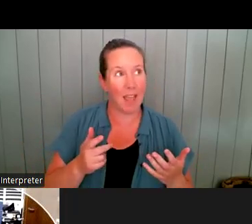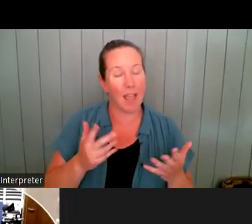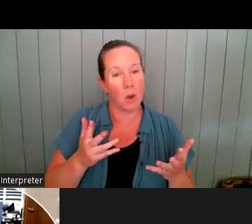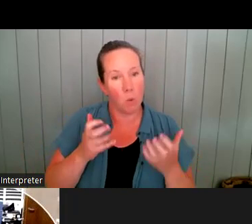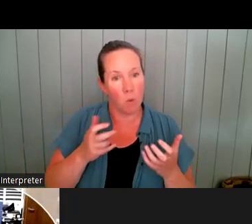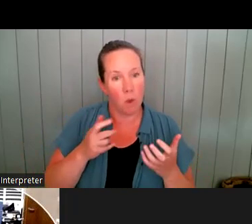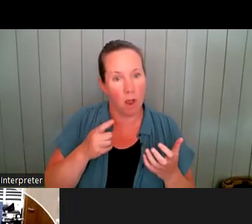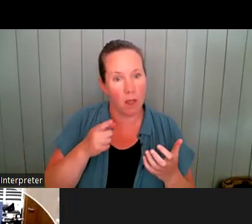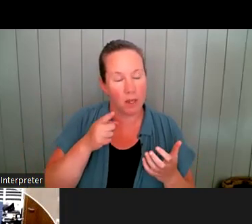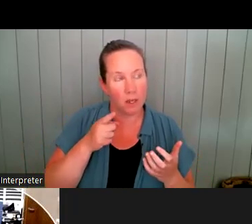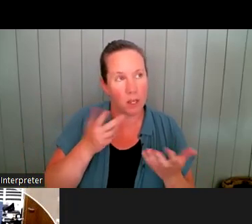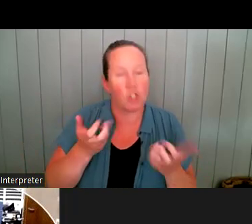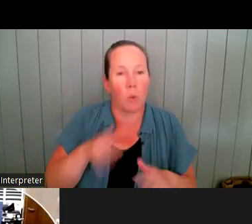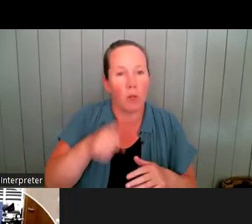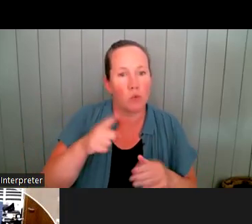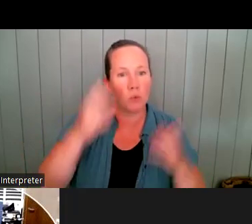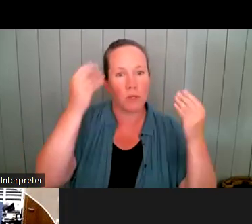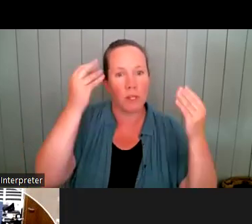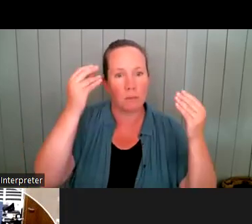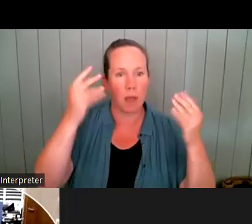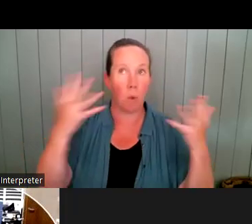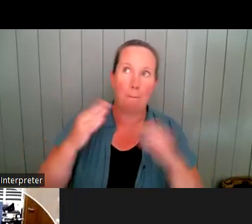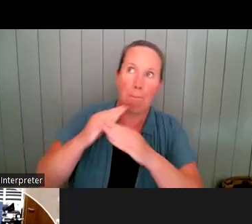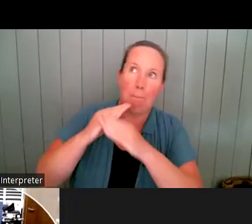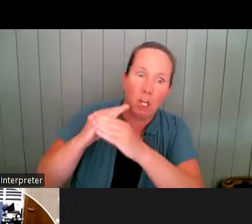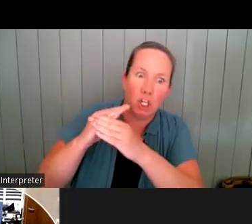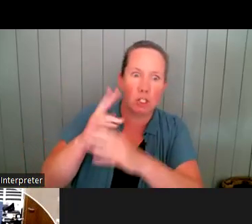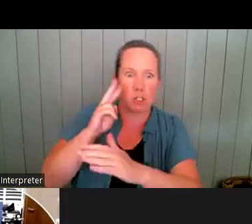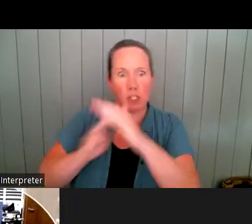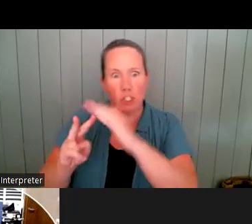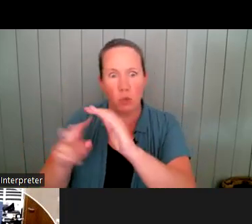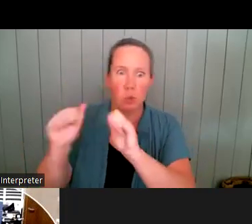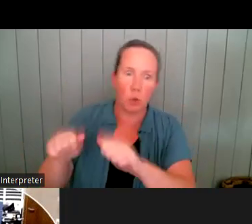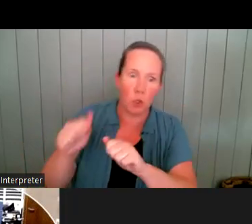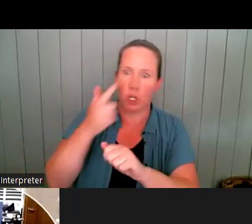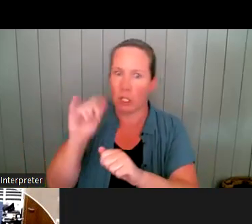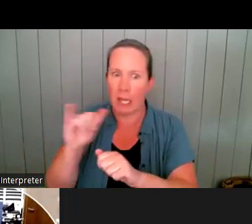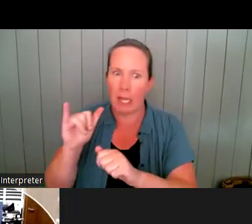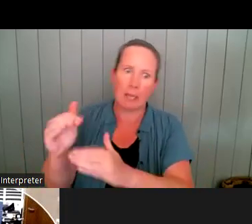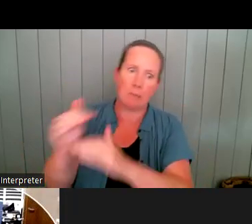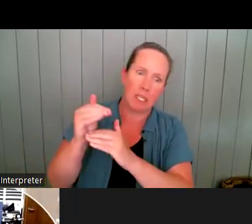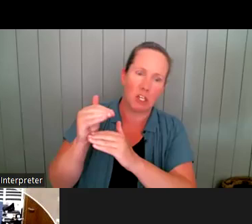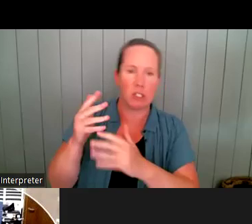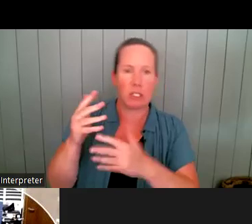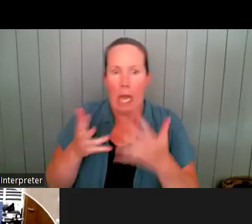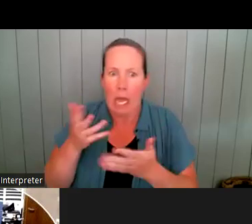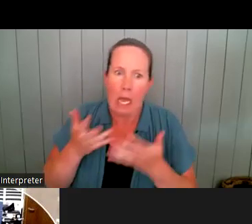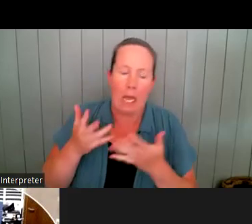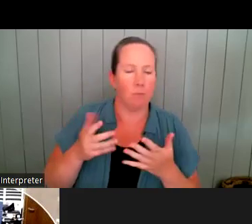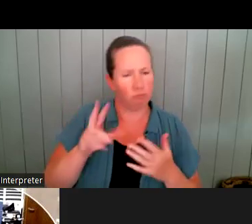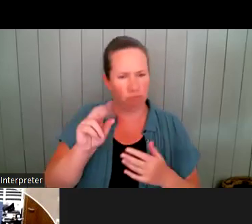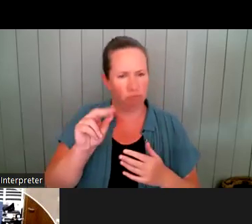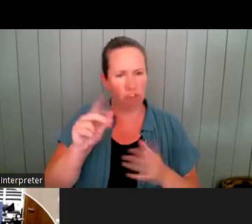any sort of limitations. So I think what that means is, a lot of